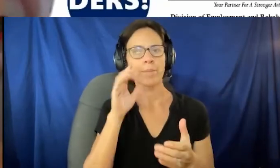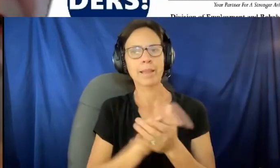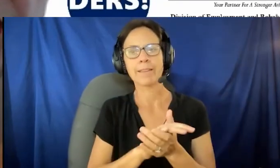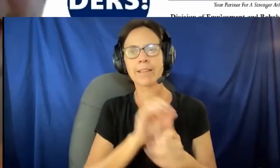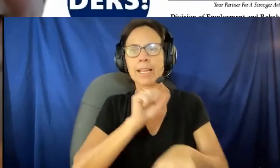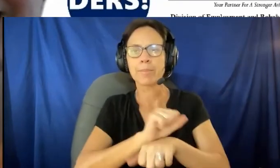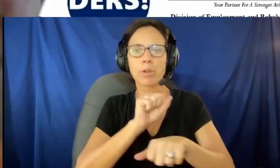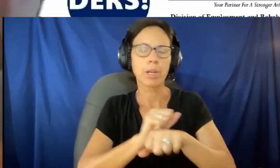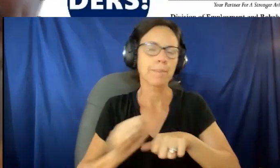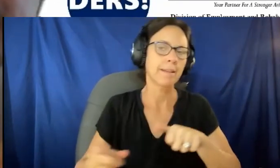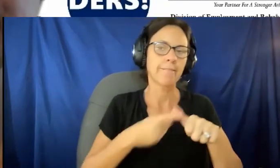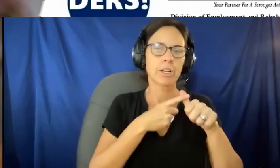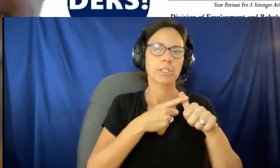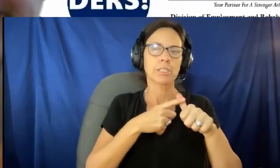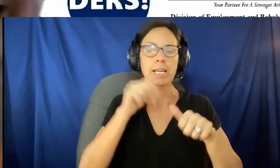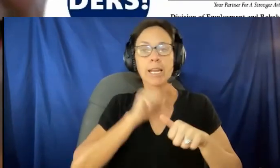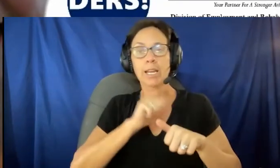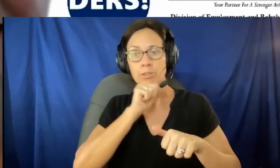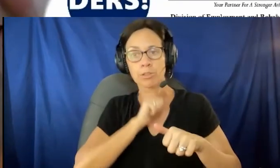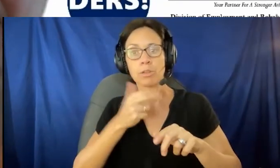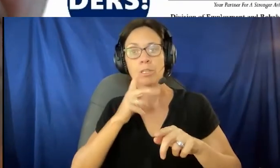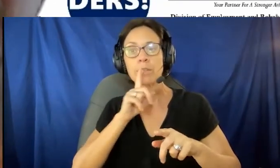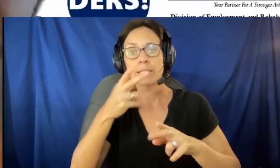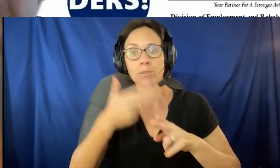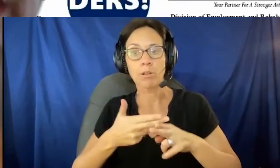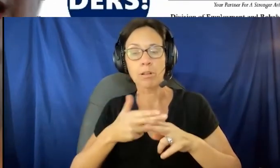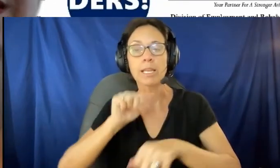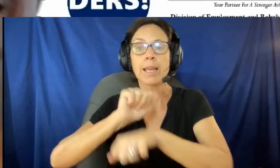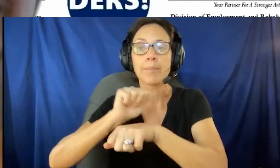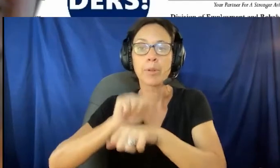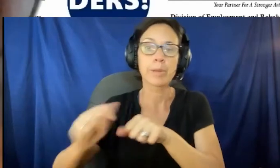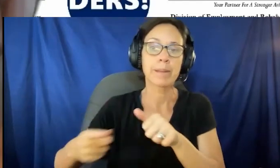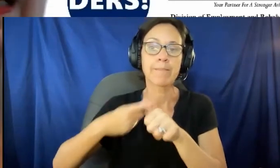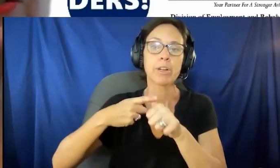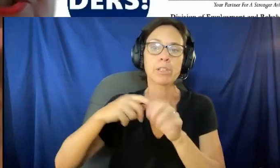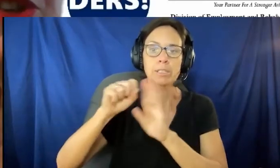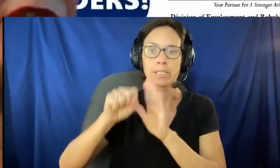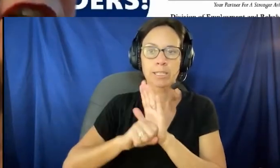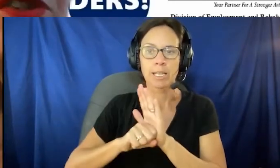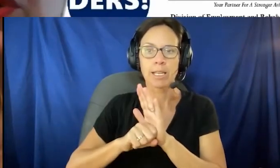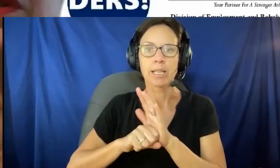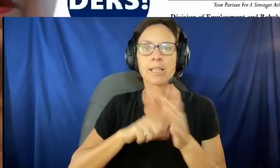In fact, Arizona is an employment first state, which means not that it's a